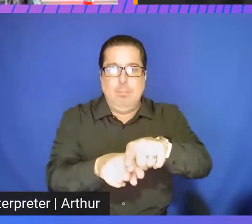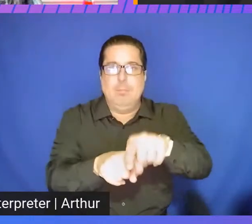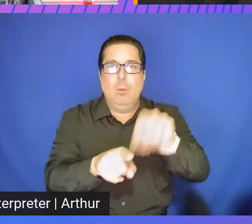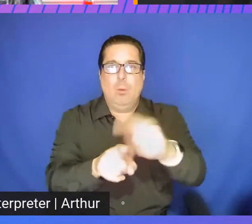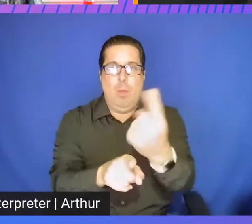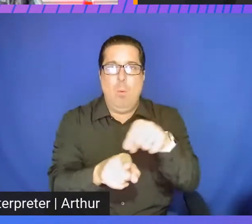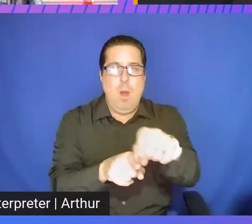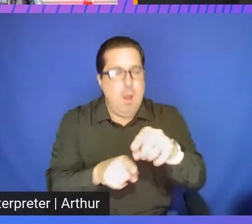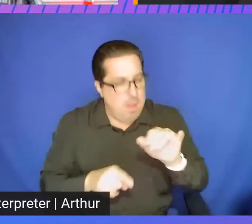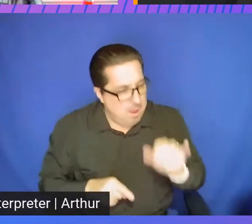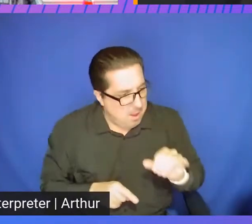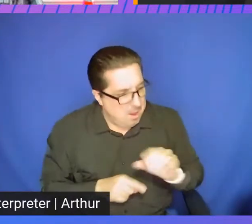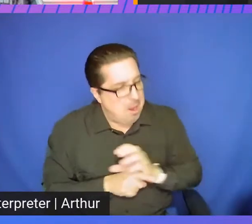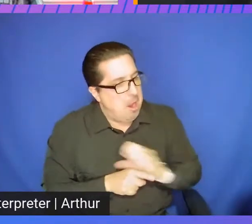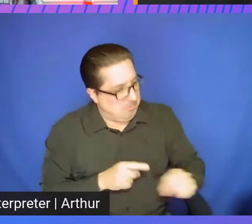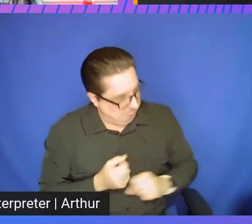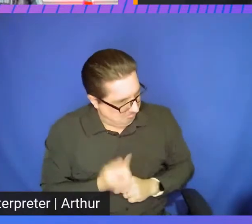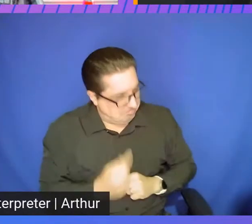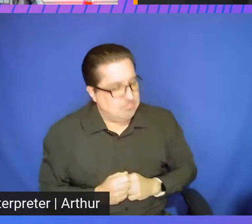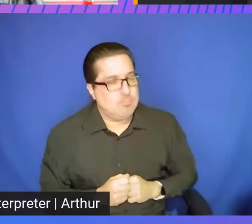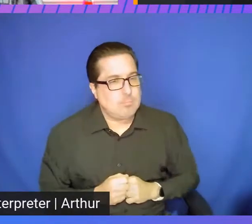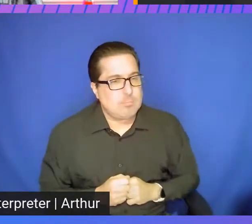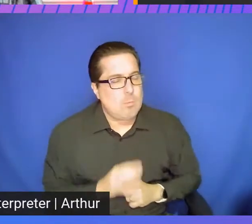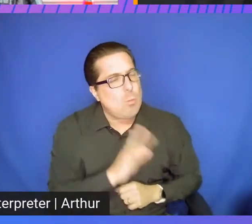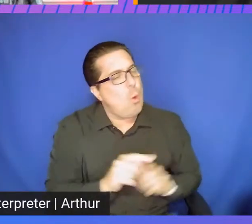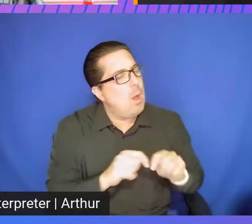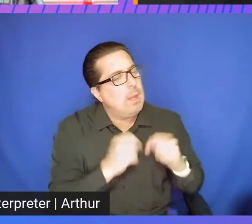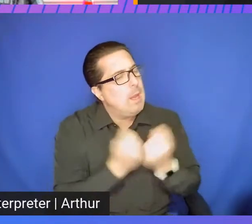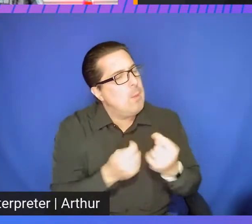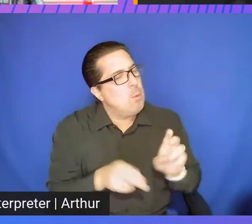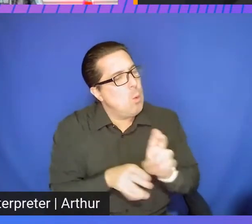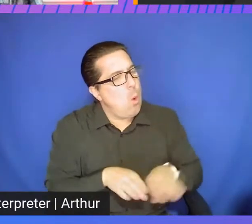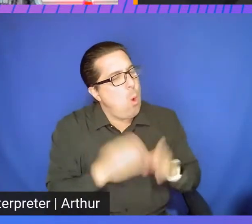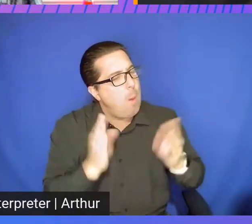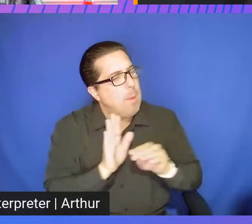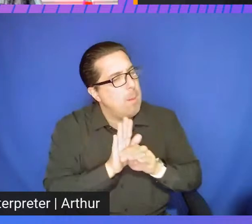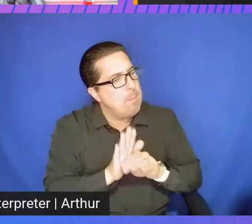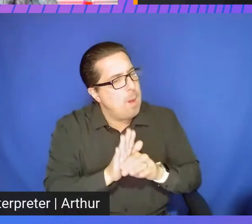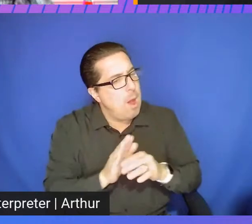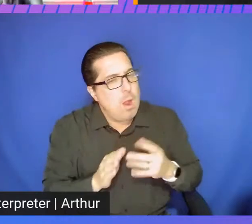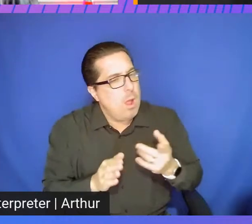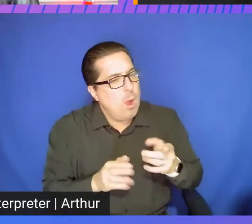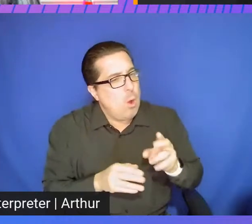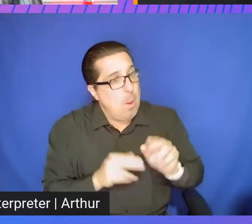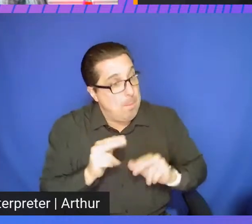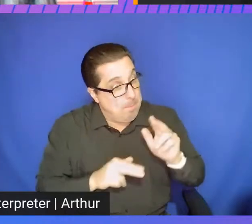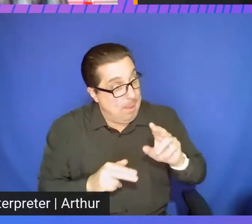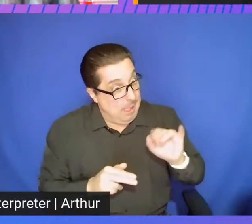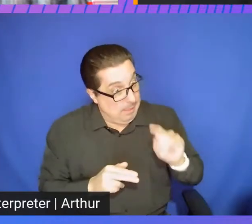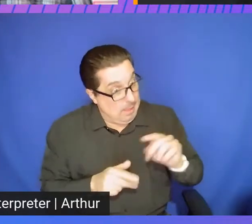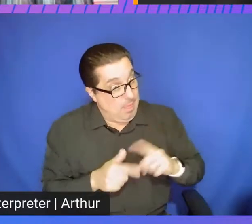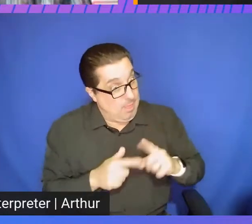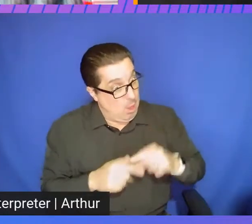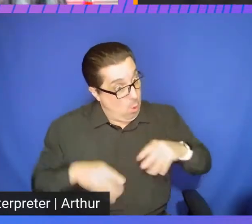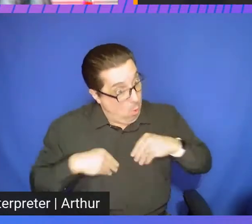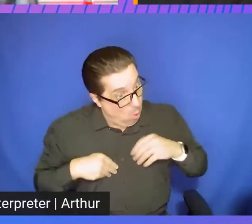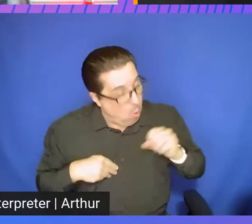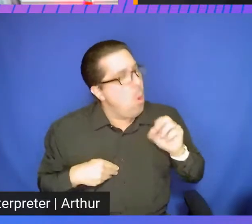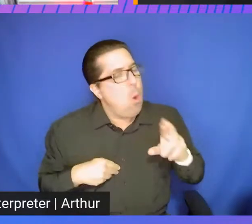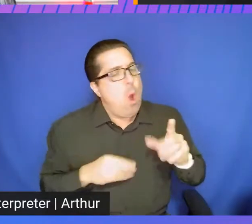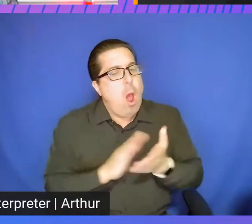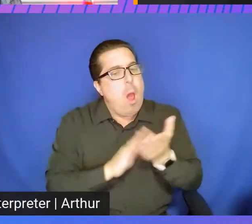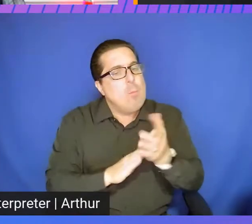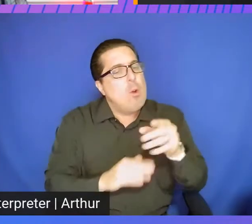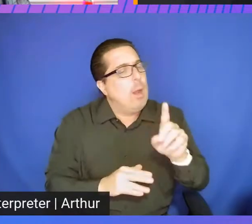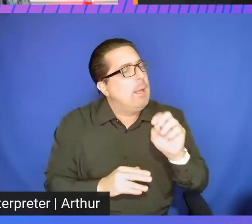Do your teams operate in a model of like you build it, you own it? Or do you have an operations team or a DevOps team? It